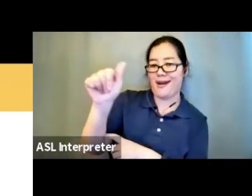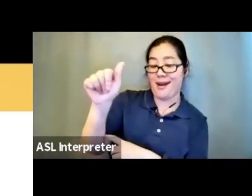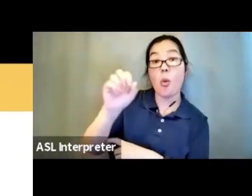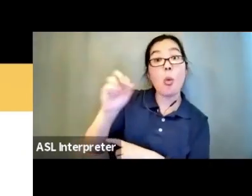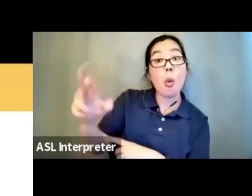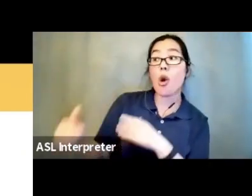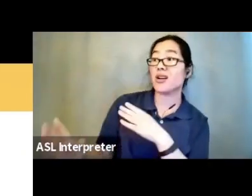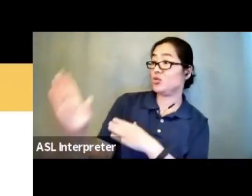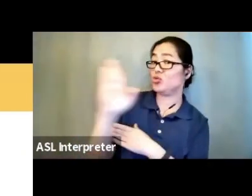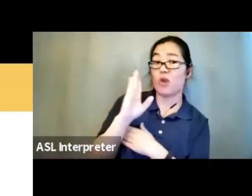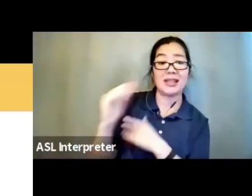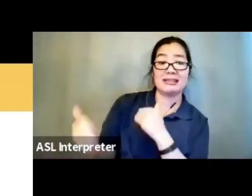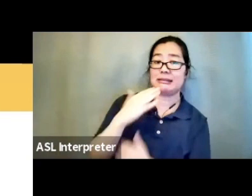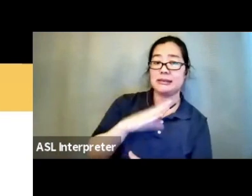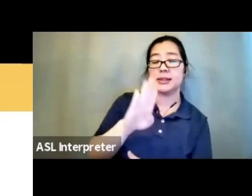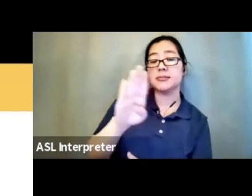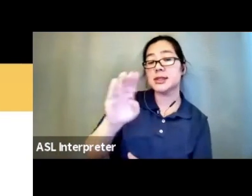email, which is